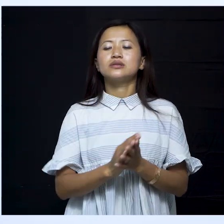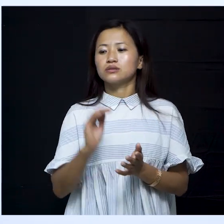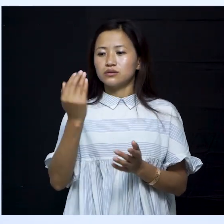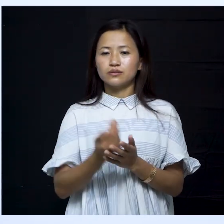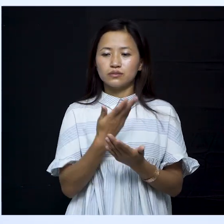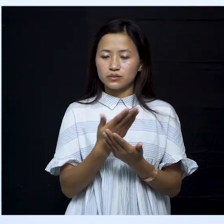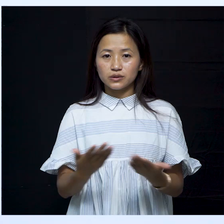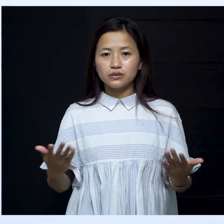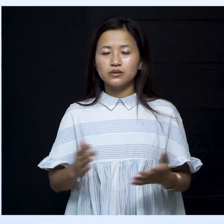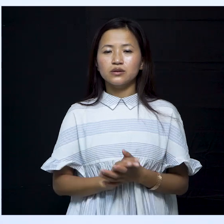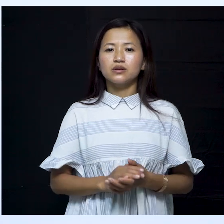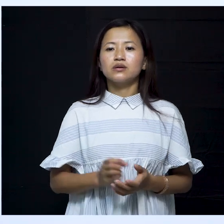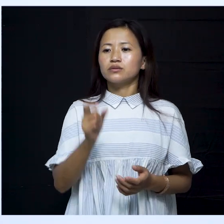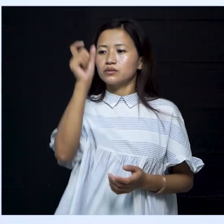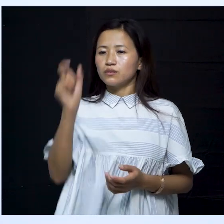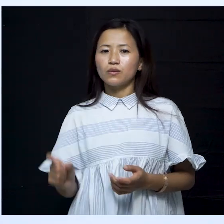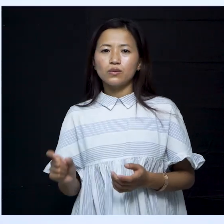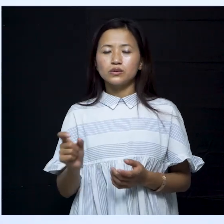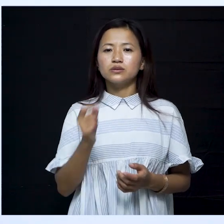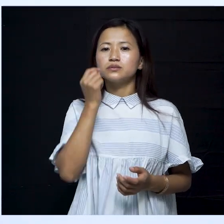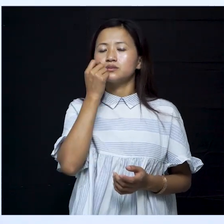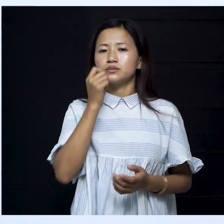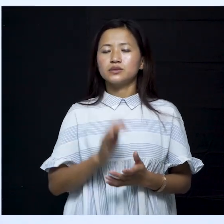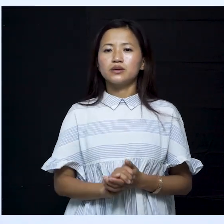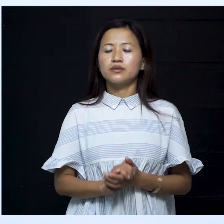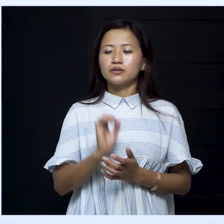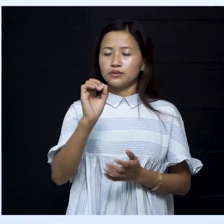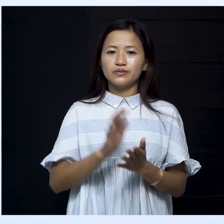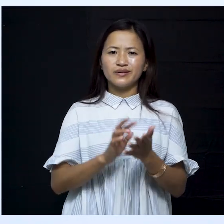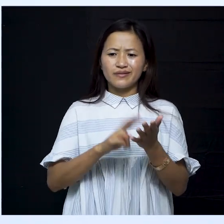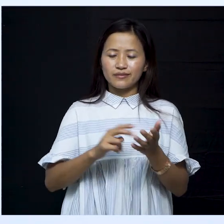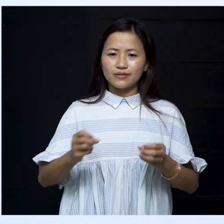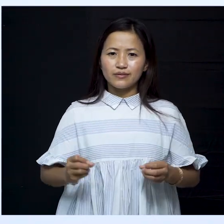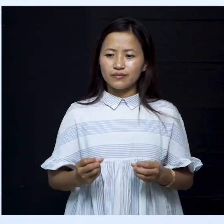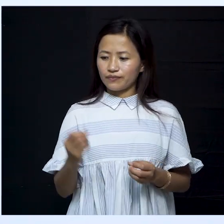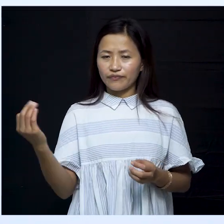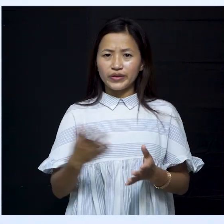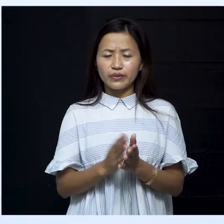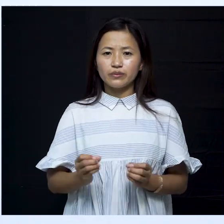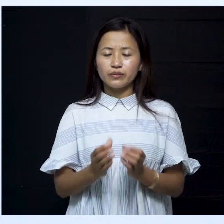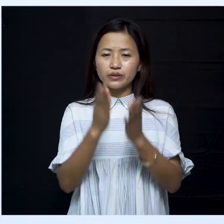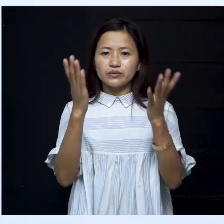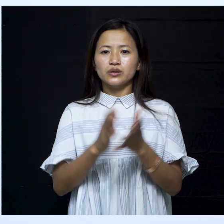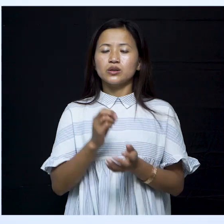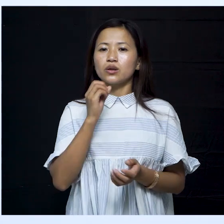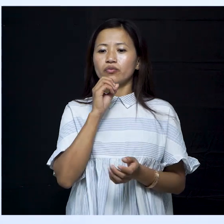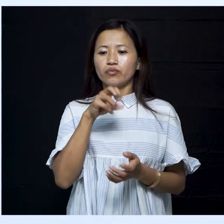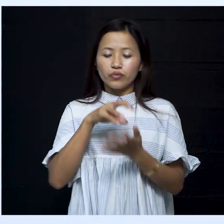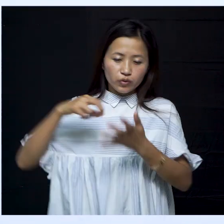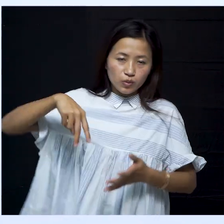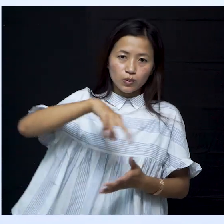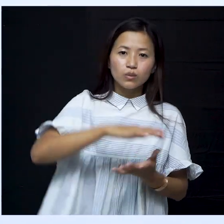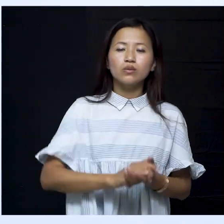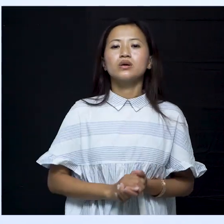that the author has pointed out later on. Take the example of newly planted, don't walk. If we come across something like